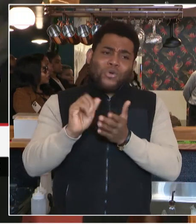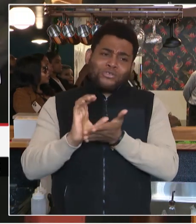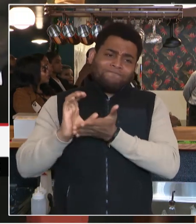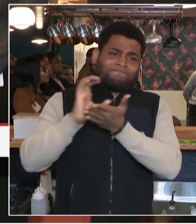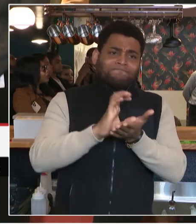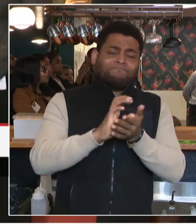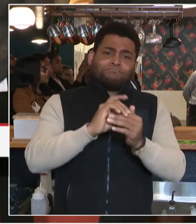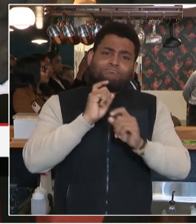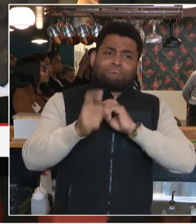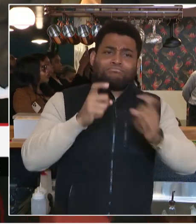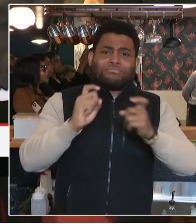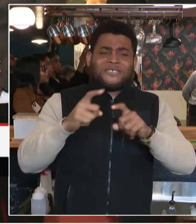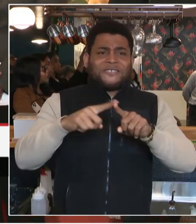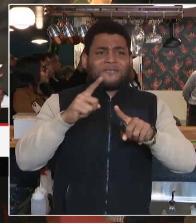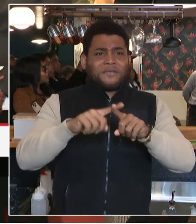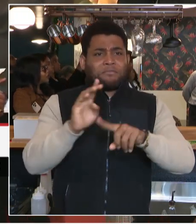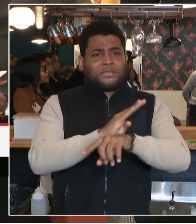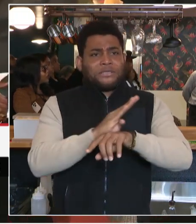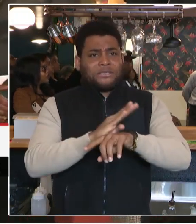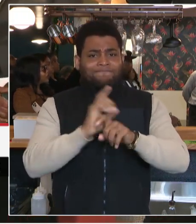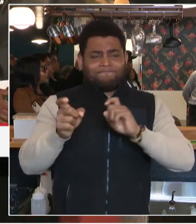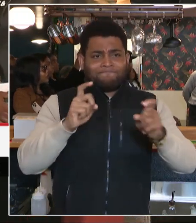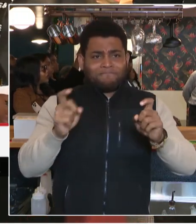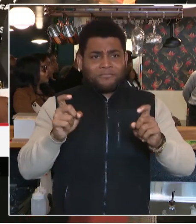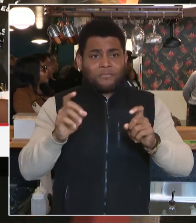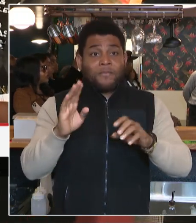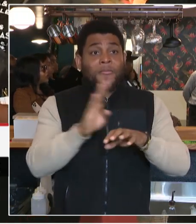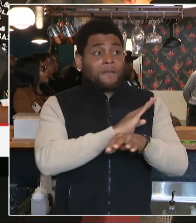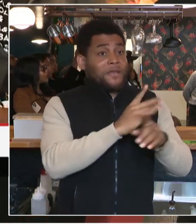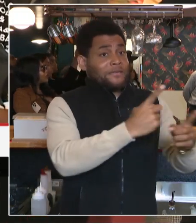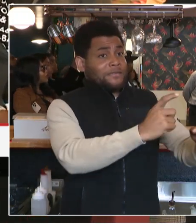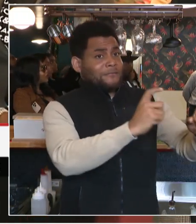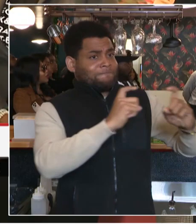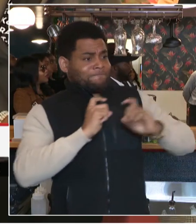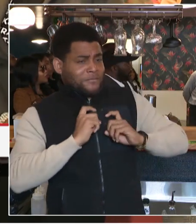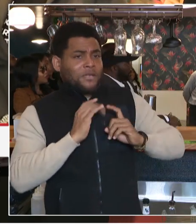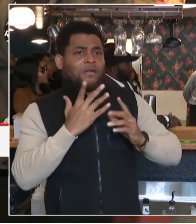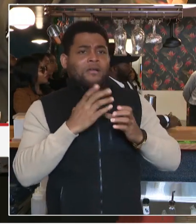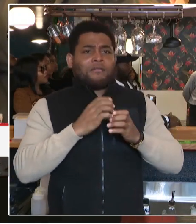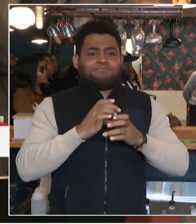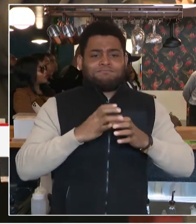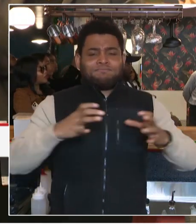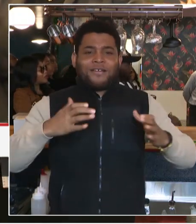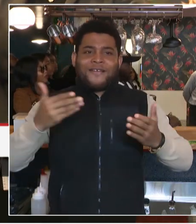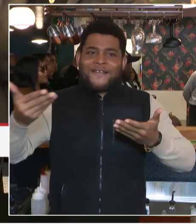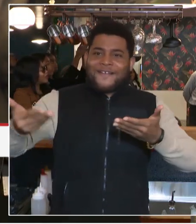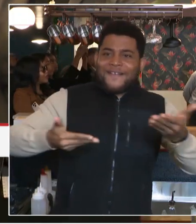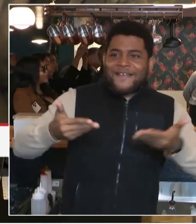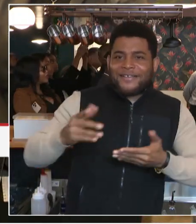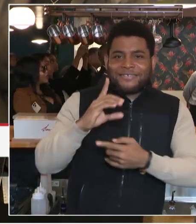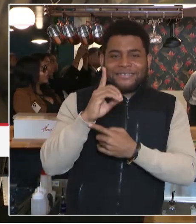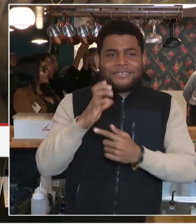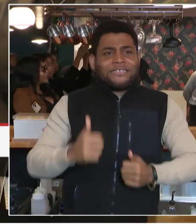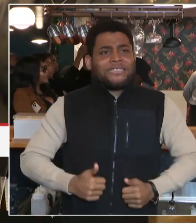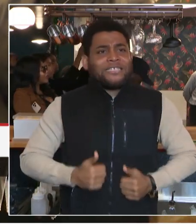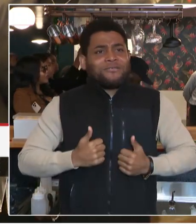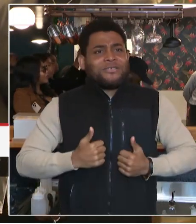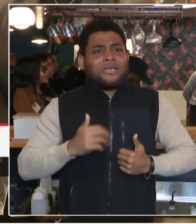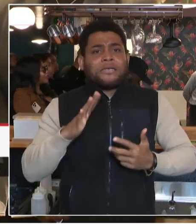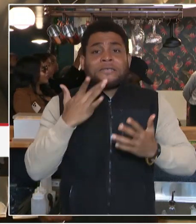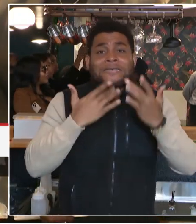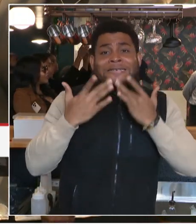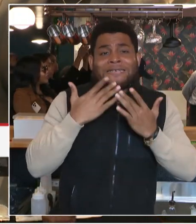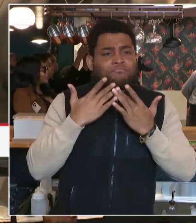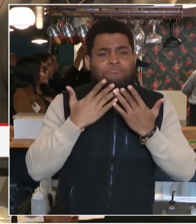to expand, to employ DC residents, and to help close those amenity gaps. And so when I